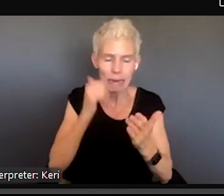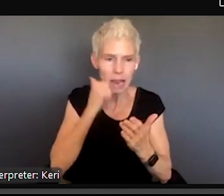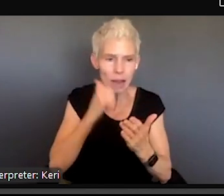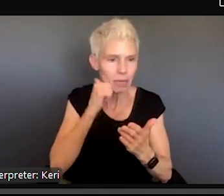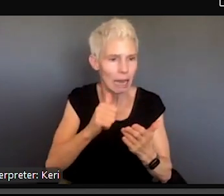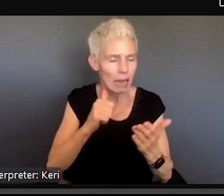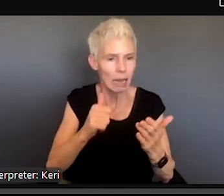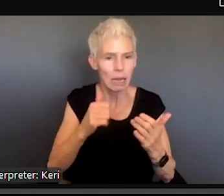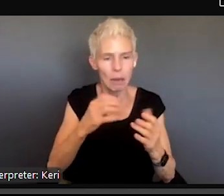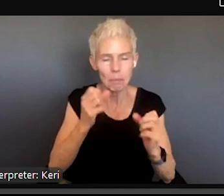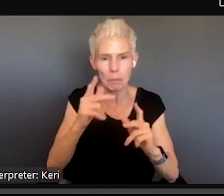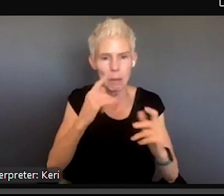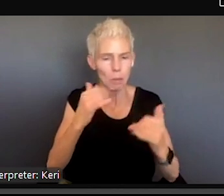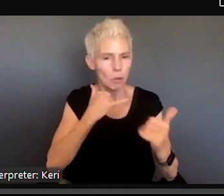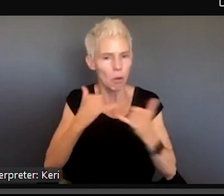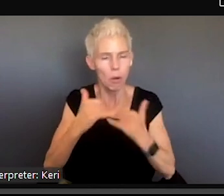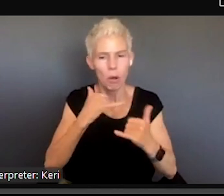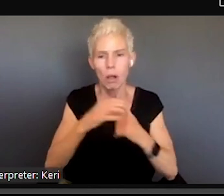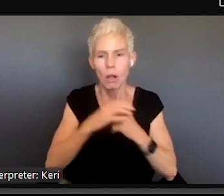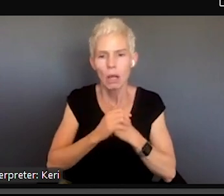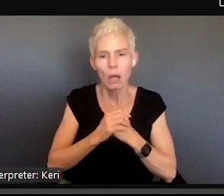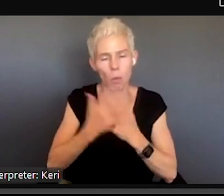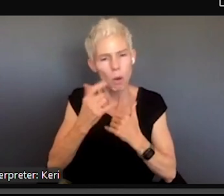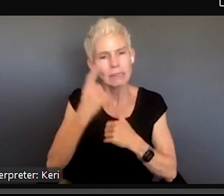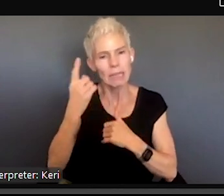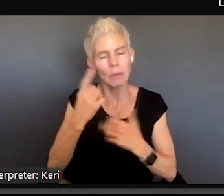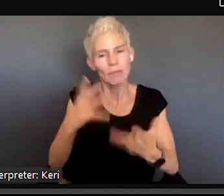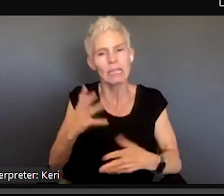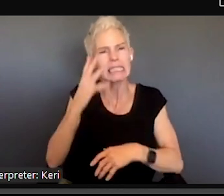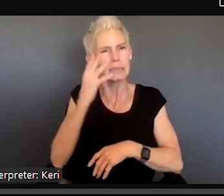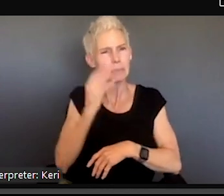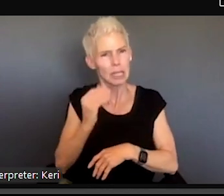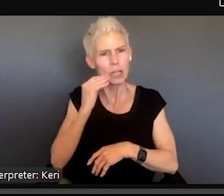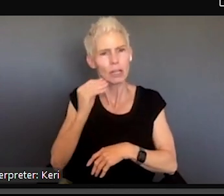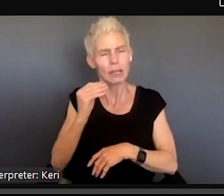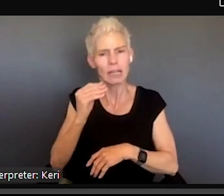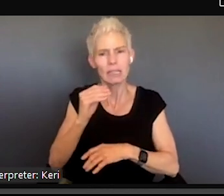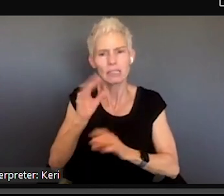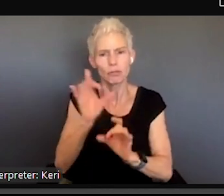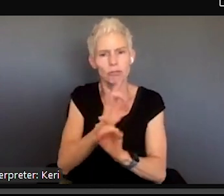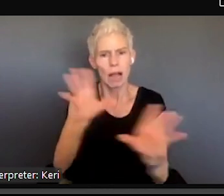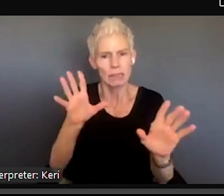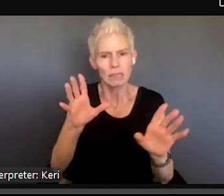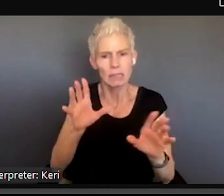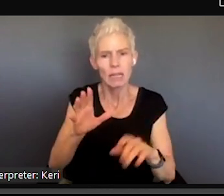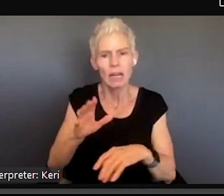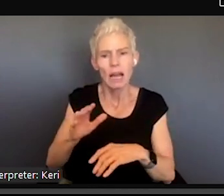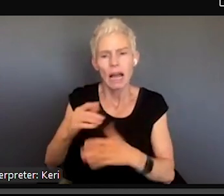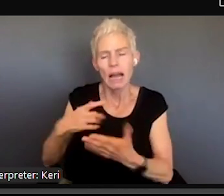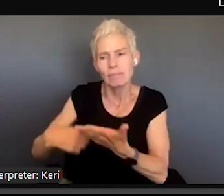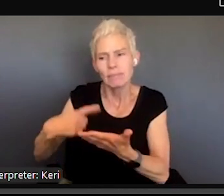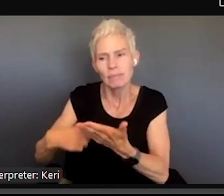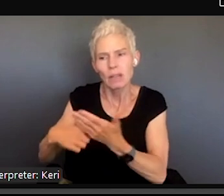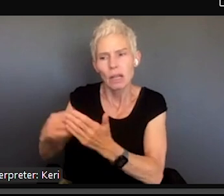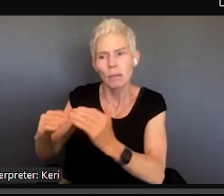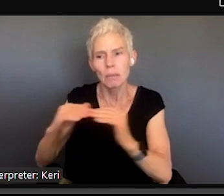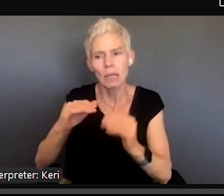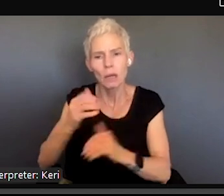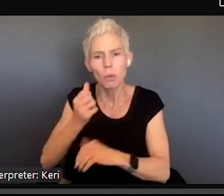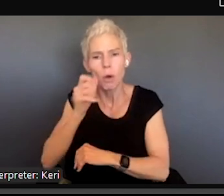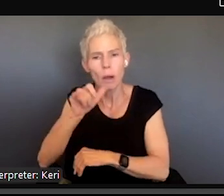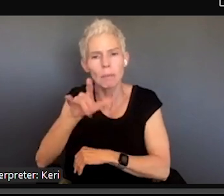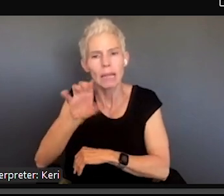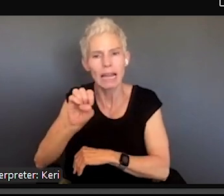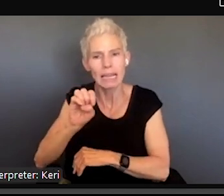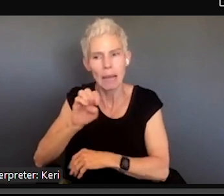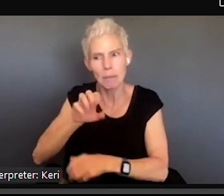want someone that's had that experience. That I often talk about the peer warm line because I've been doing peer for quite a while now, but